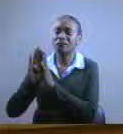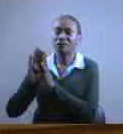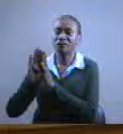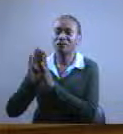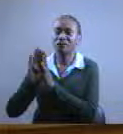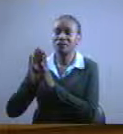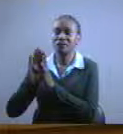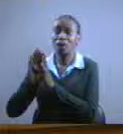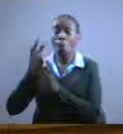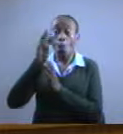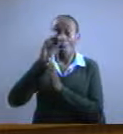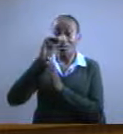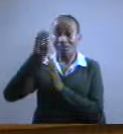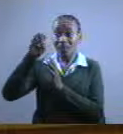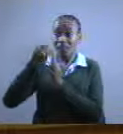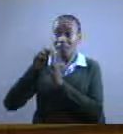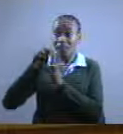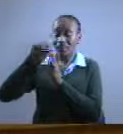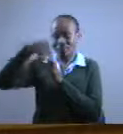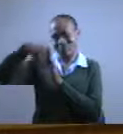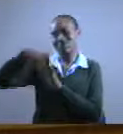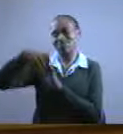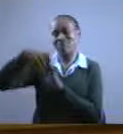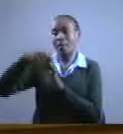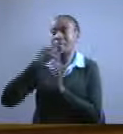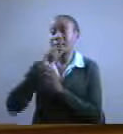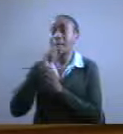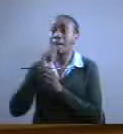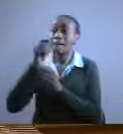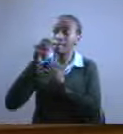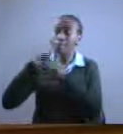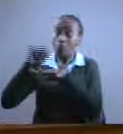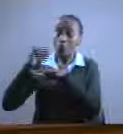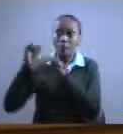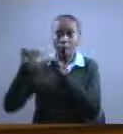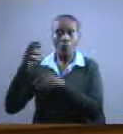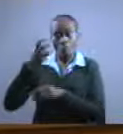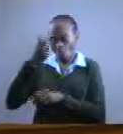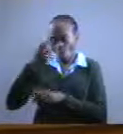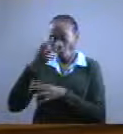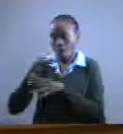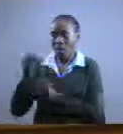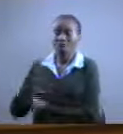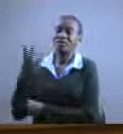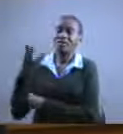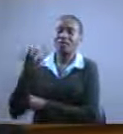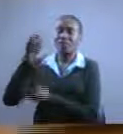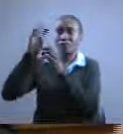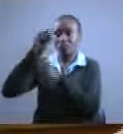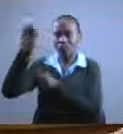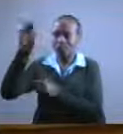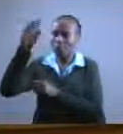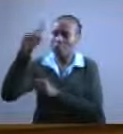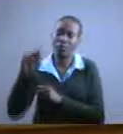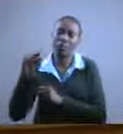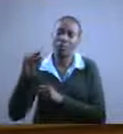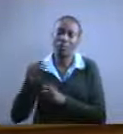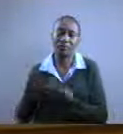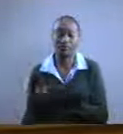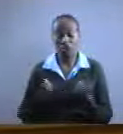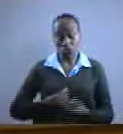25% in the Western Cape. But, Honourable Deputy Speaker, this is a good day for young unemployed South Africans across the